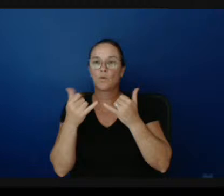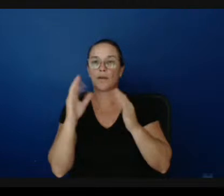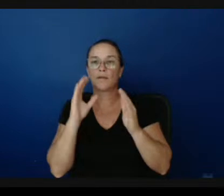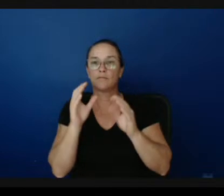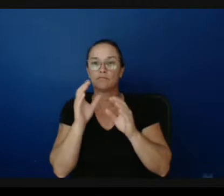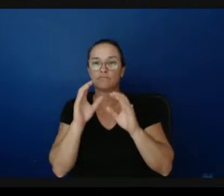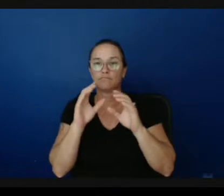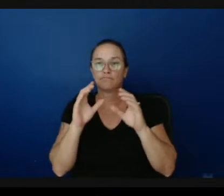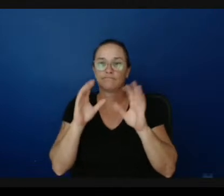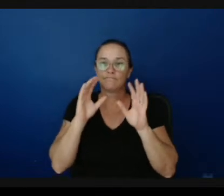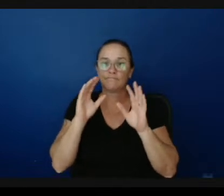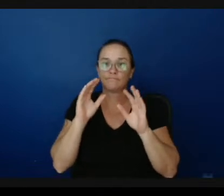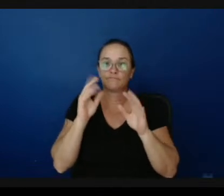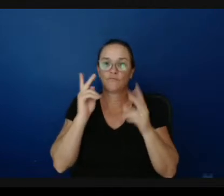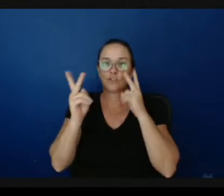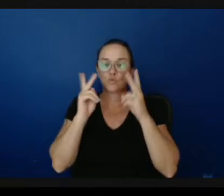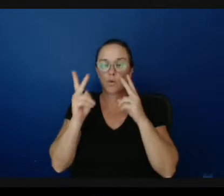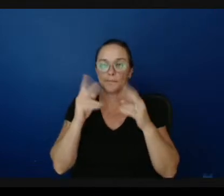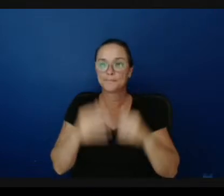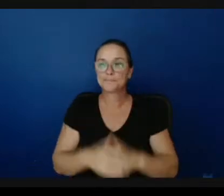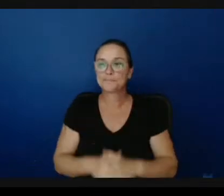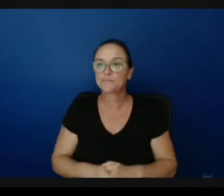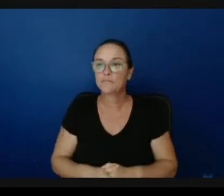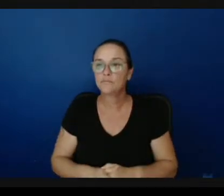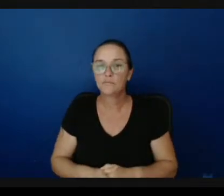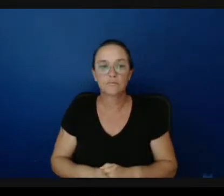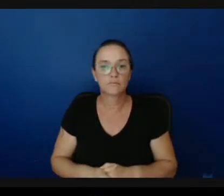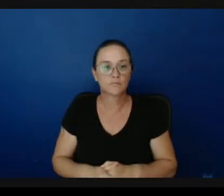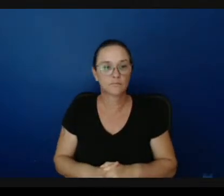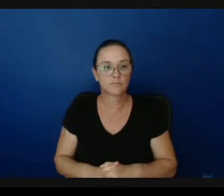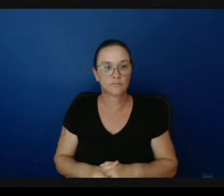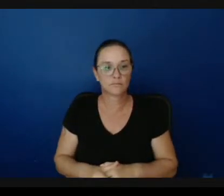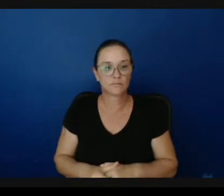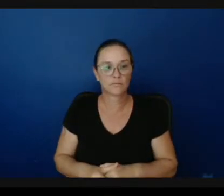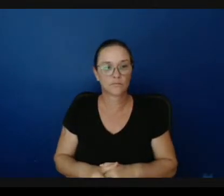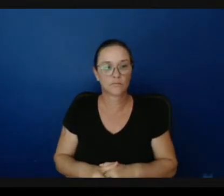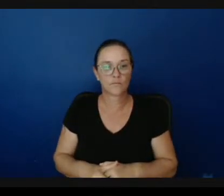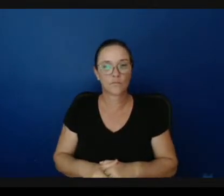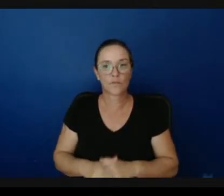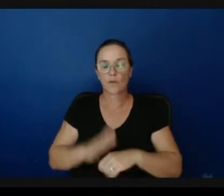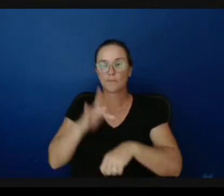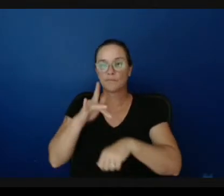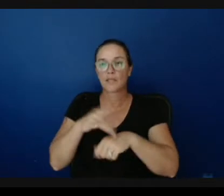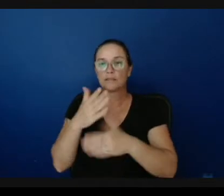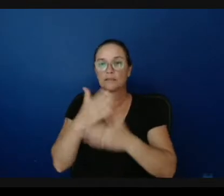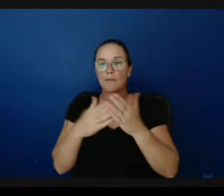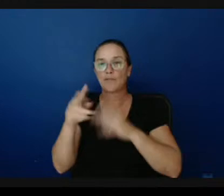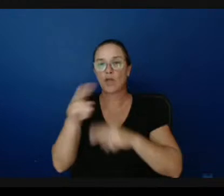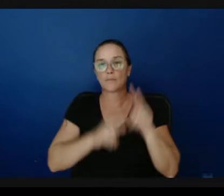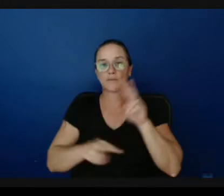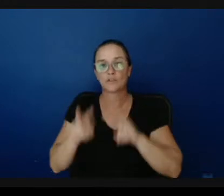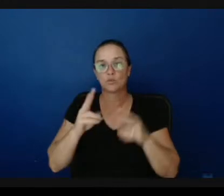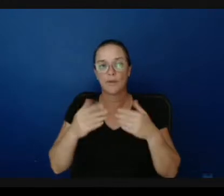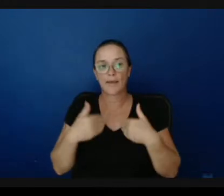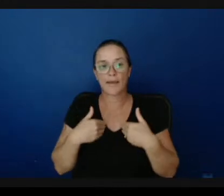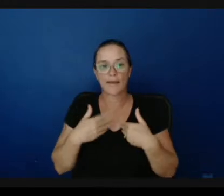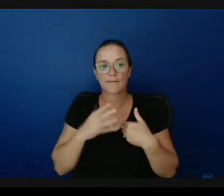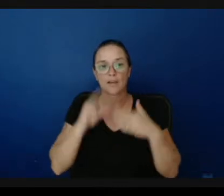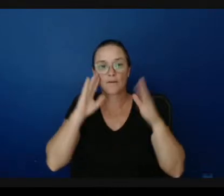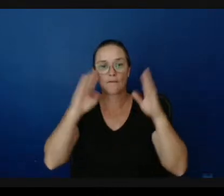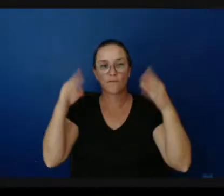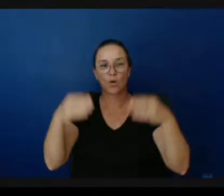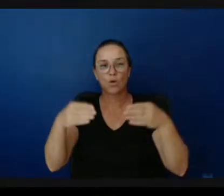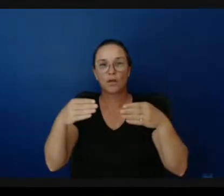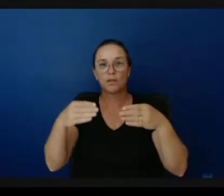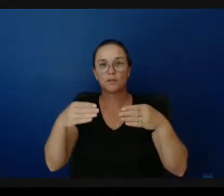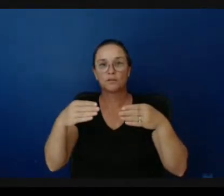And yeah, we'll move on from there. We'll touch on some of the observations that we have and focusing a little bit more to start